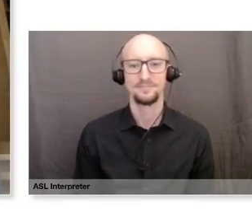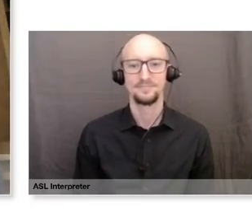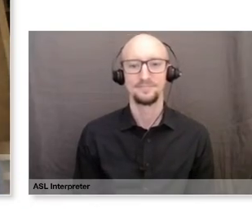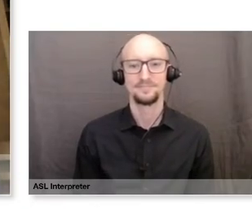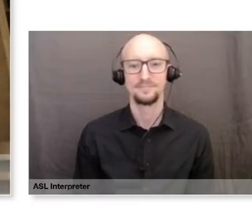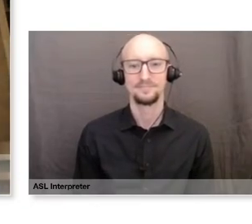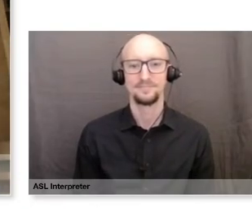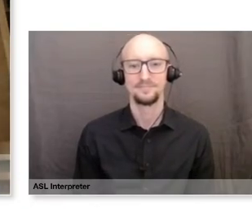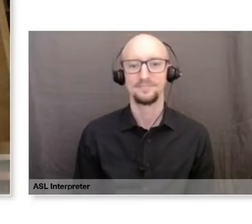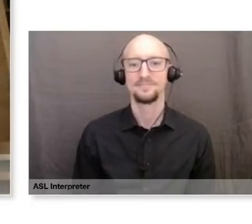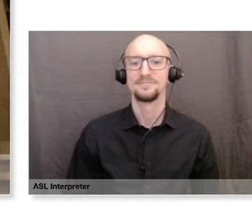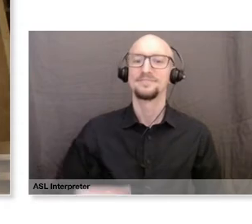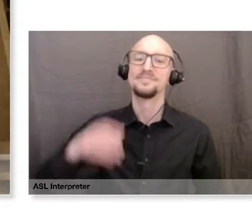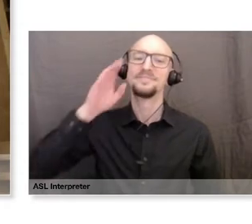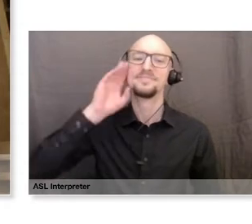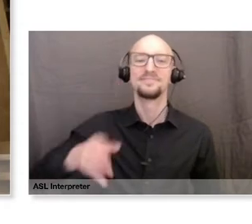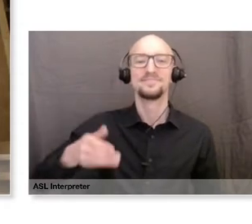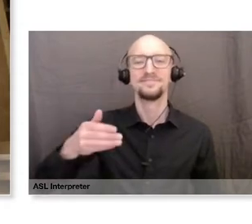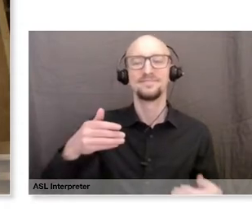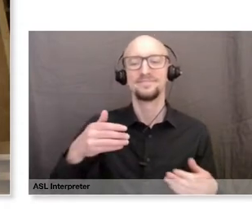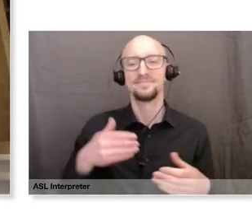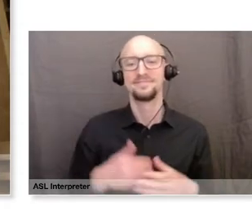Hello.